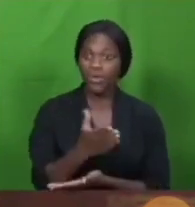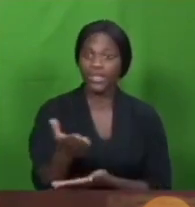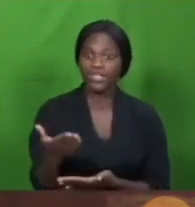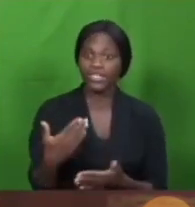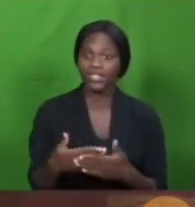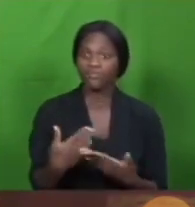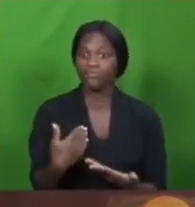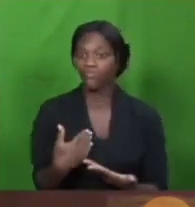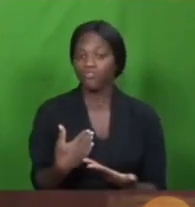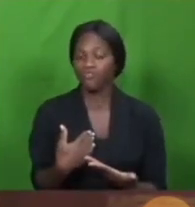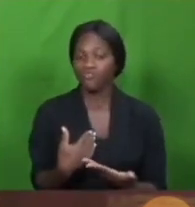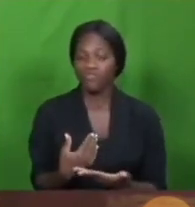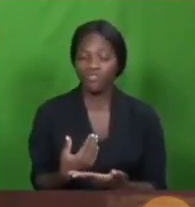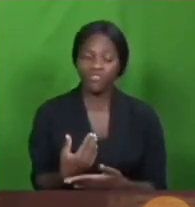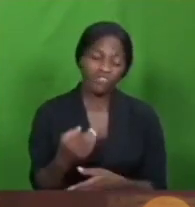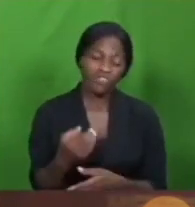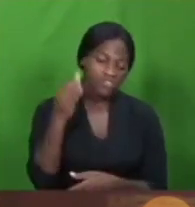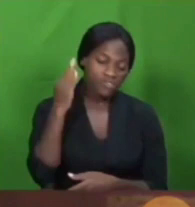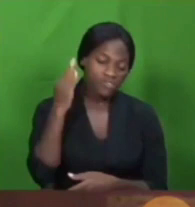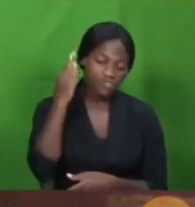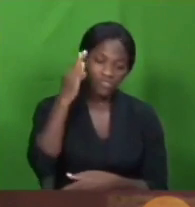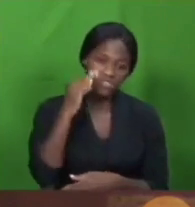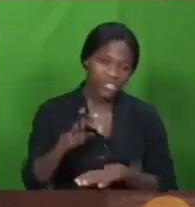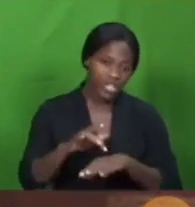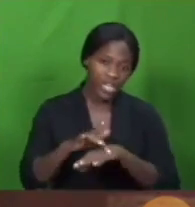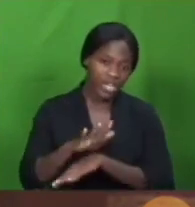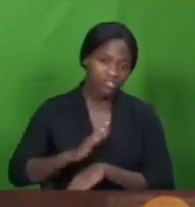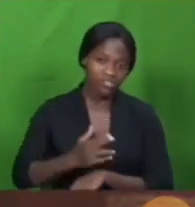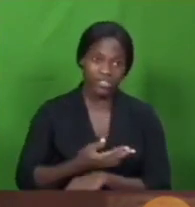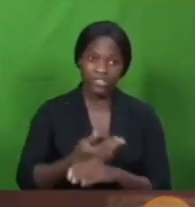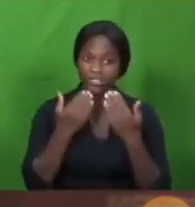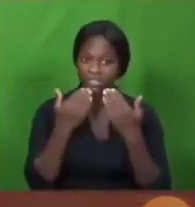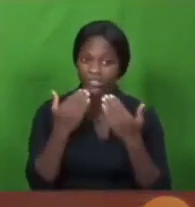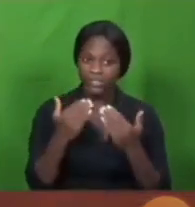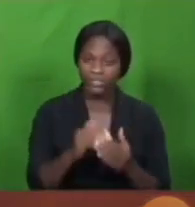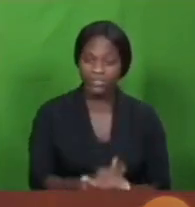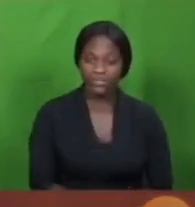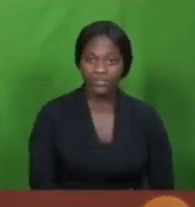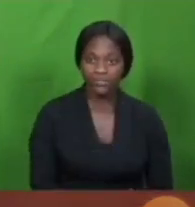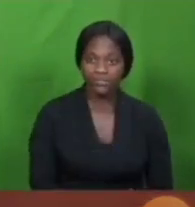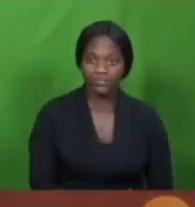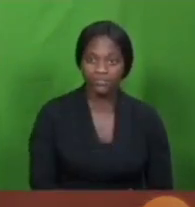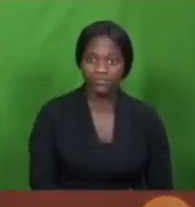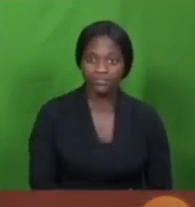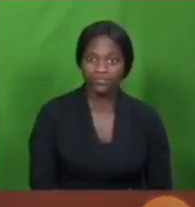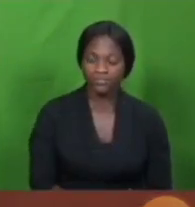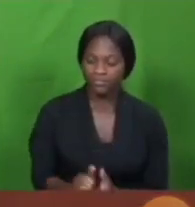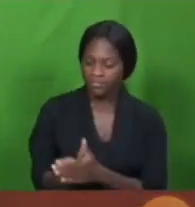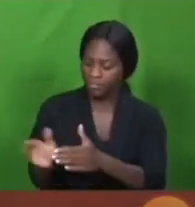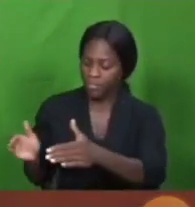task on it, it's better for us. Thank you. Yes, Majority Leader.